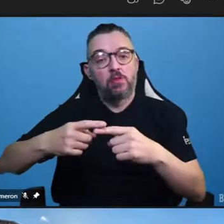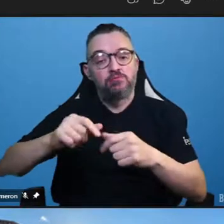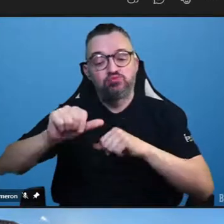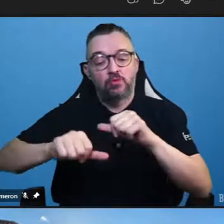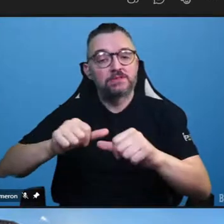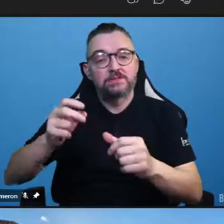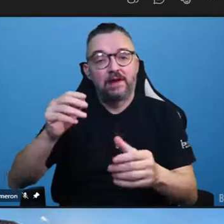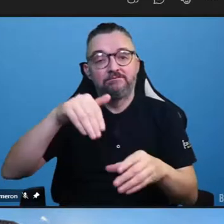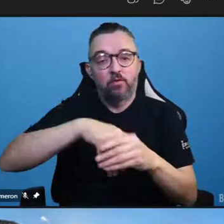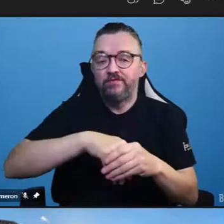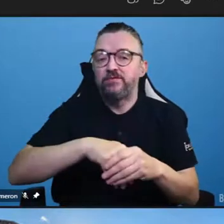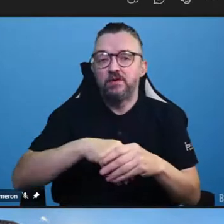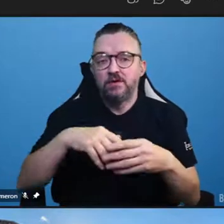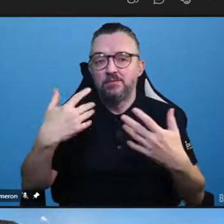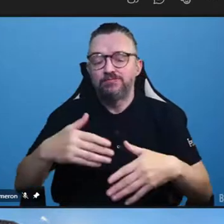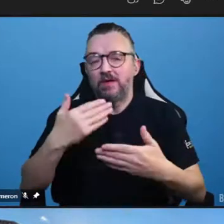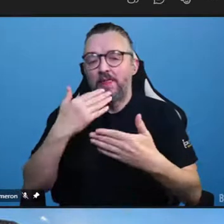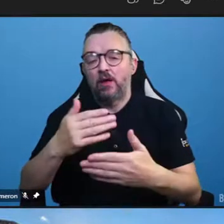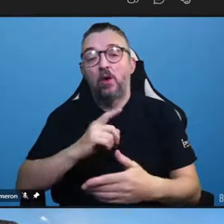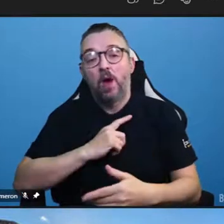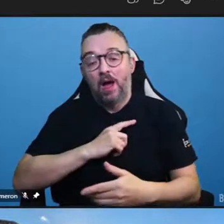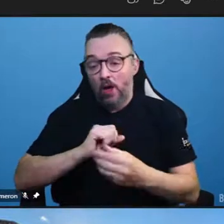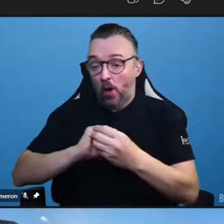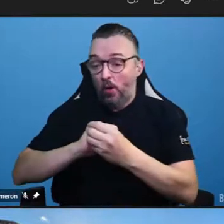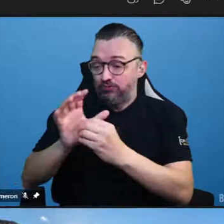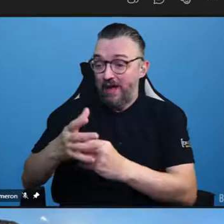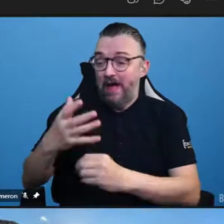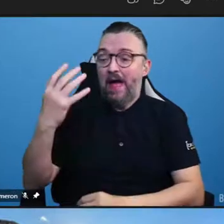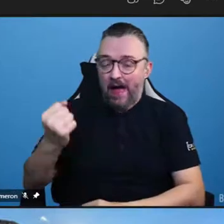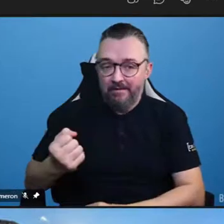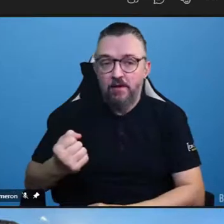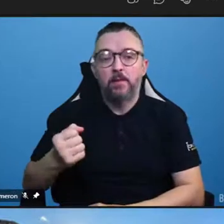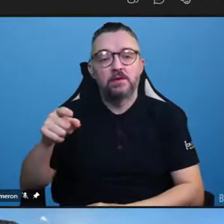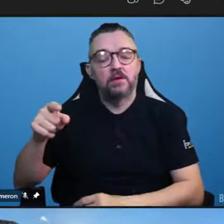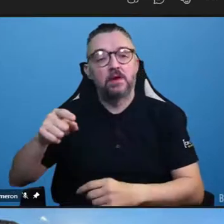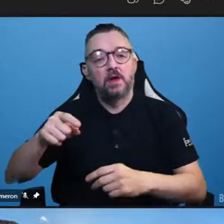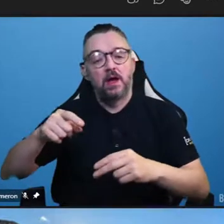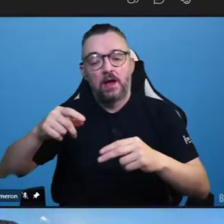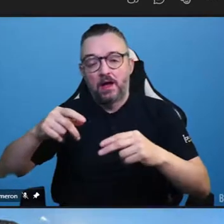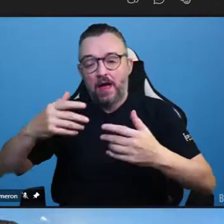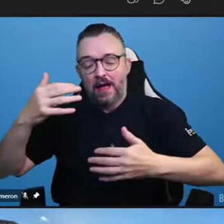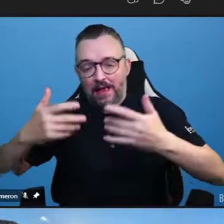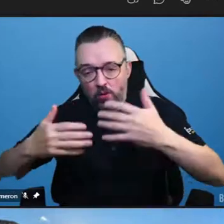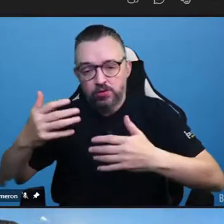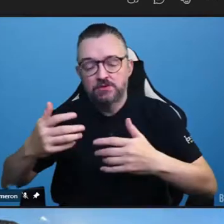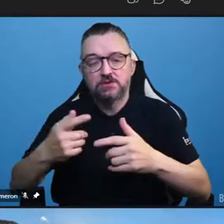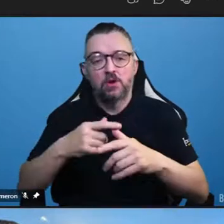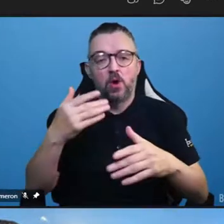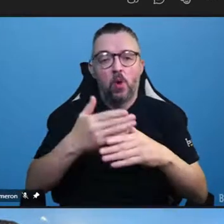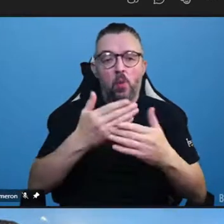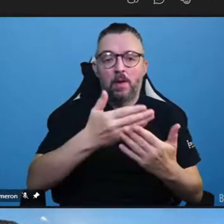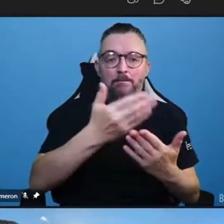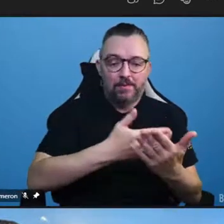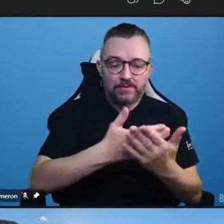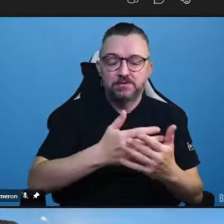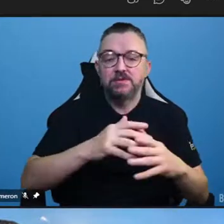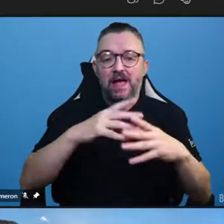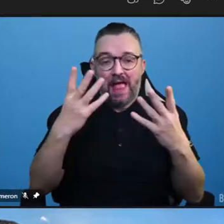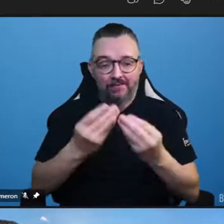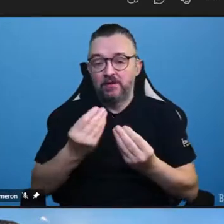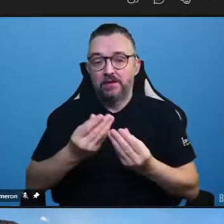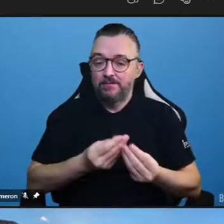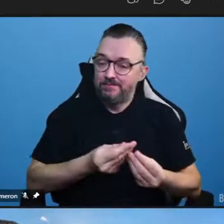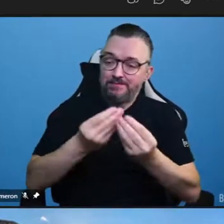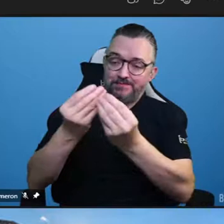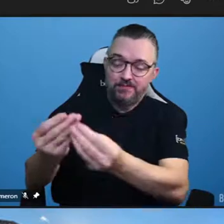the difficulties presented by the pandemic, the unaudited accounts and the corresponding working papers were presented to the audit team